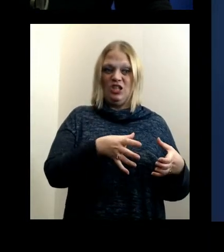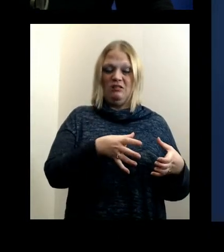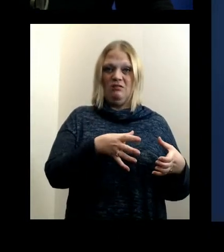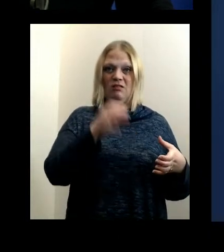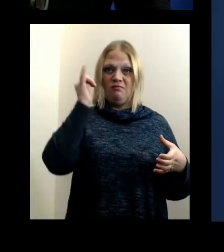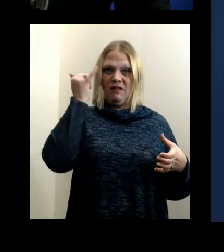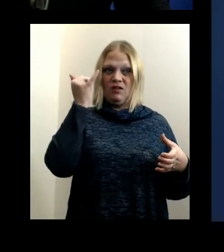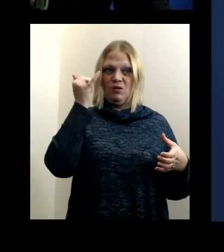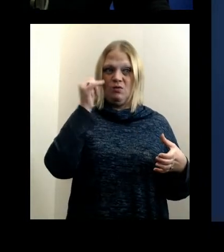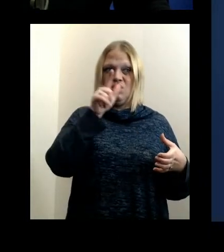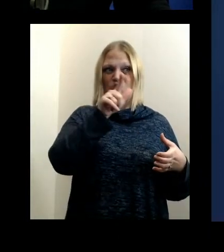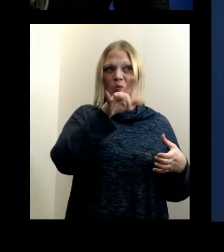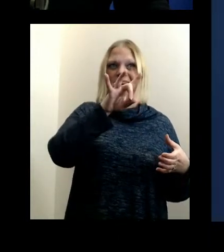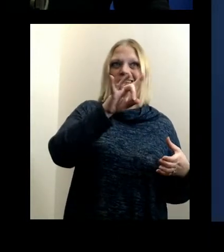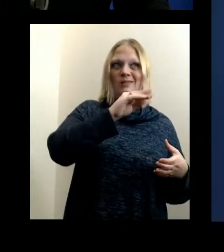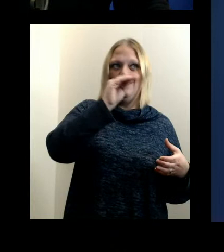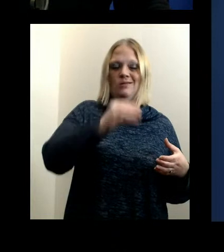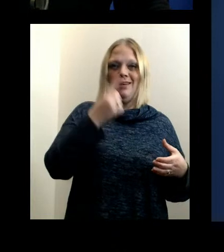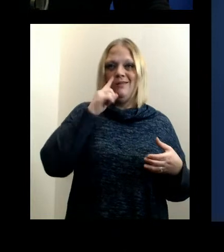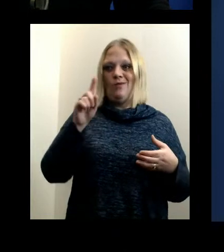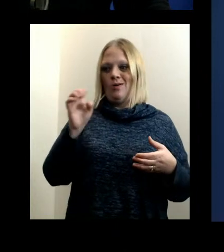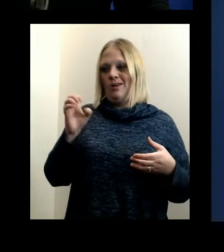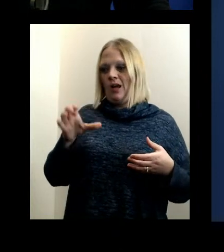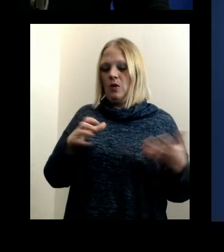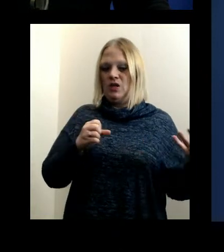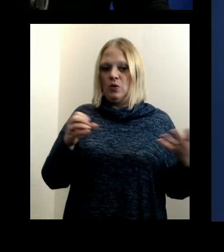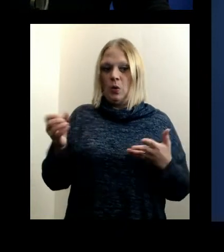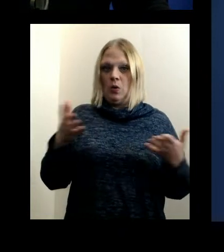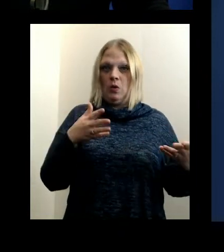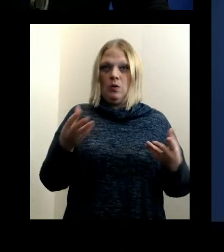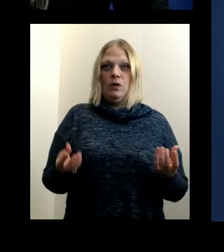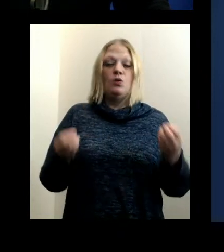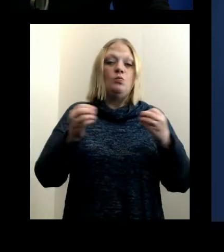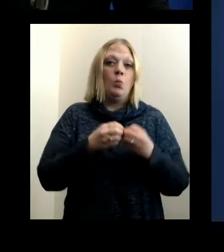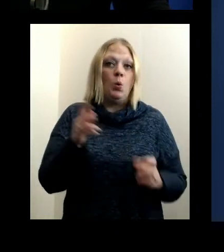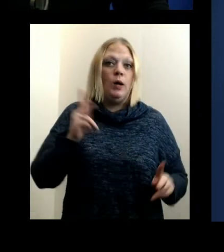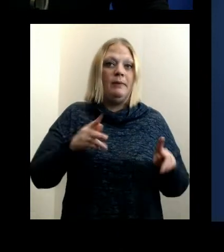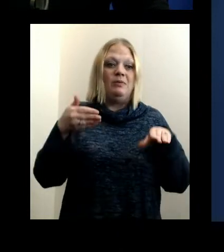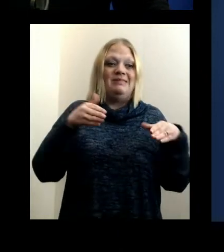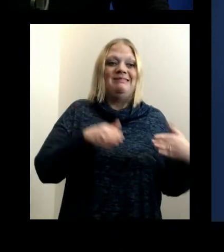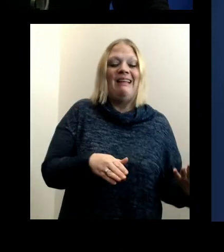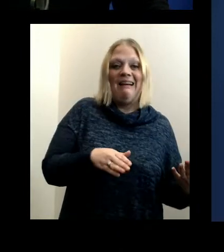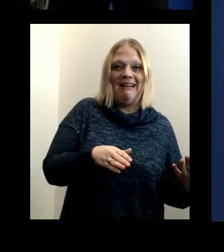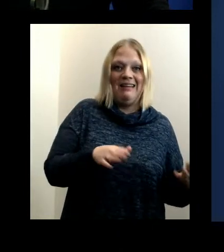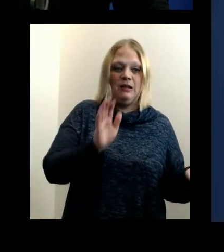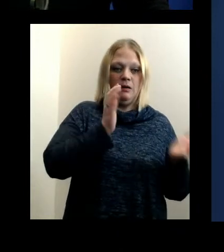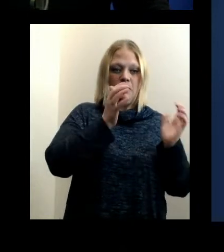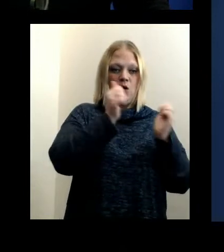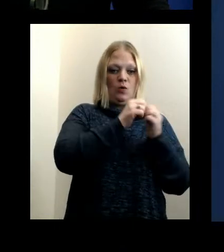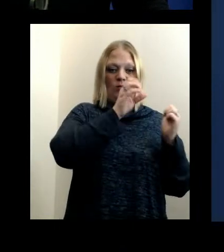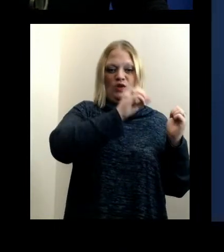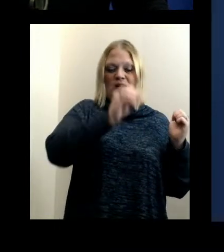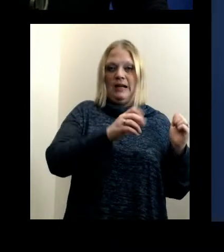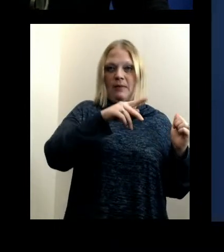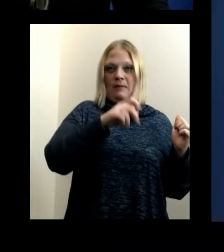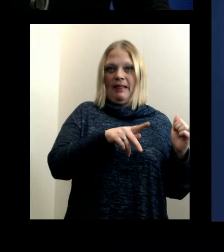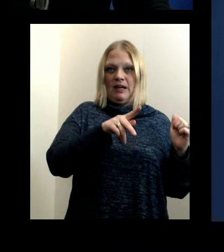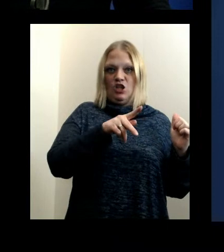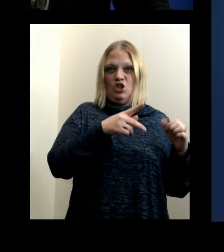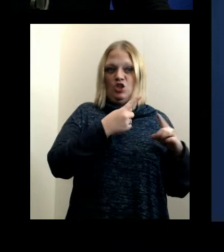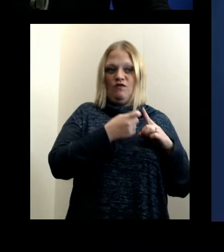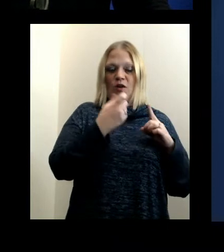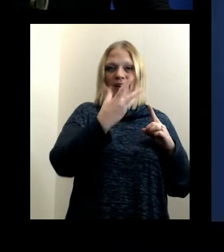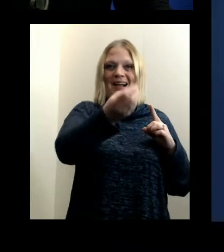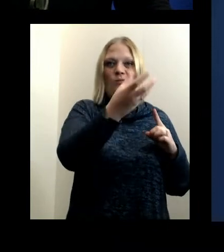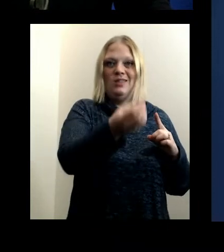is basically 28%. So there's more people dying as a percentage of the population from outside